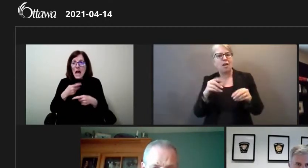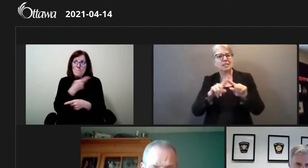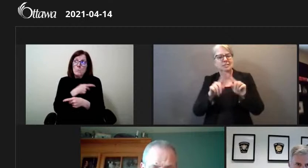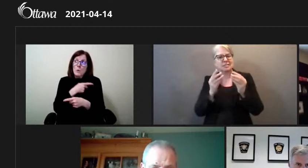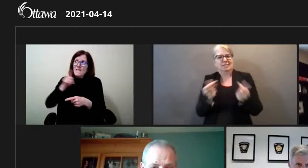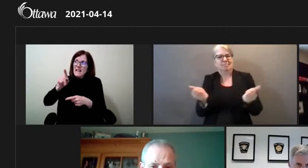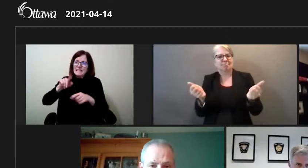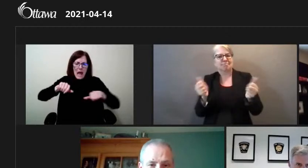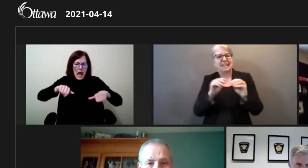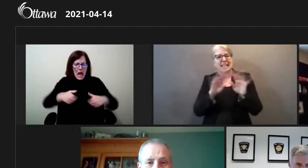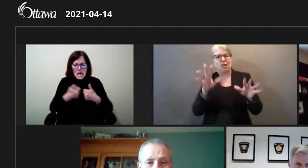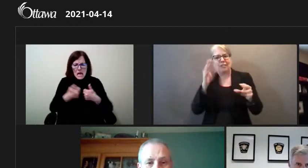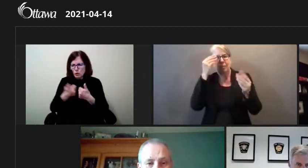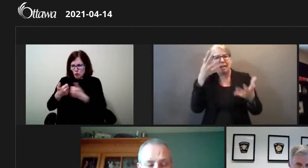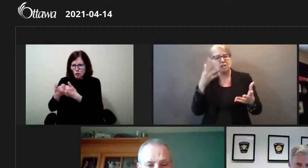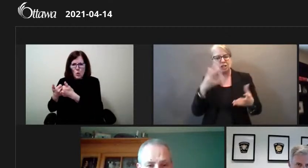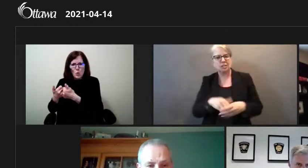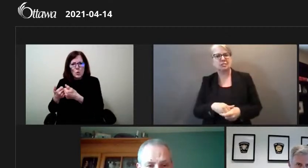out?